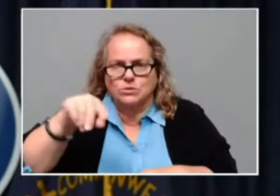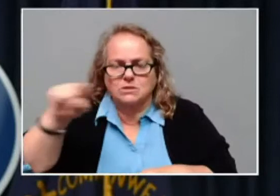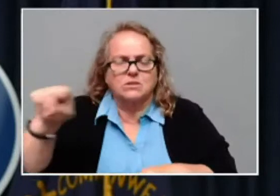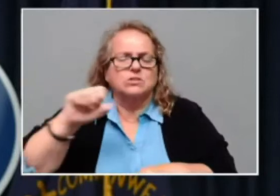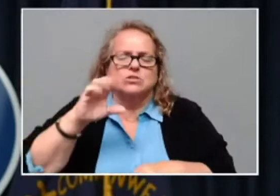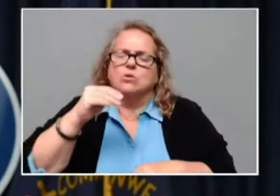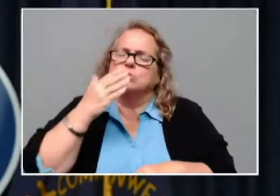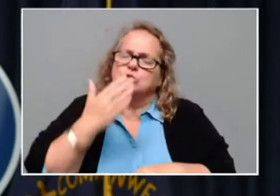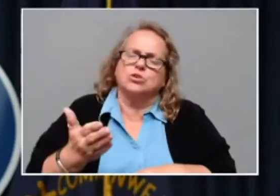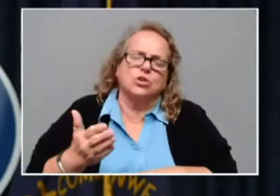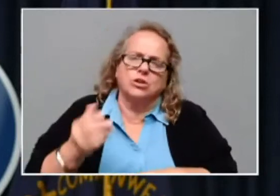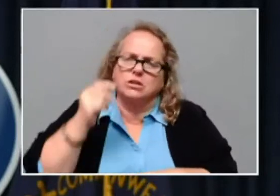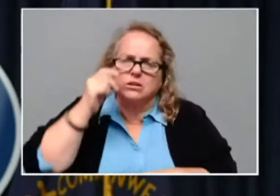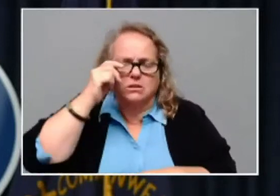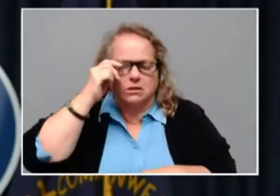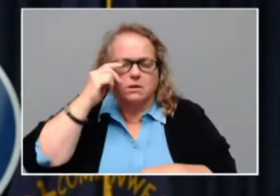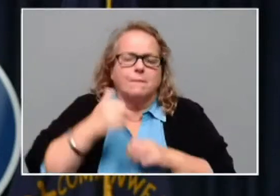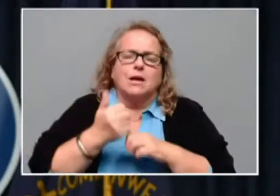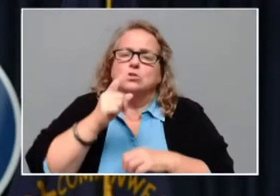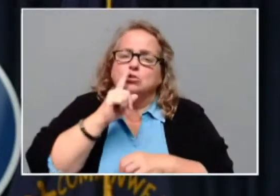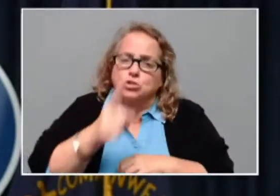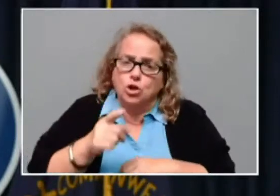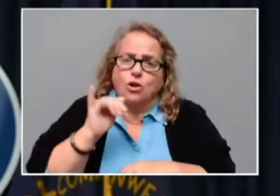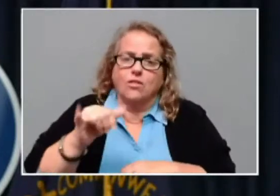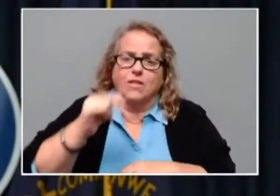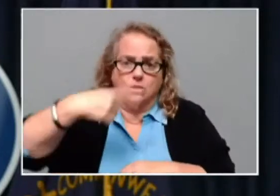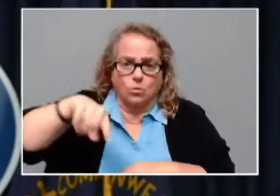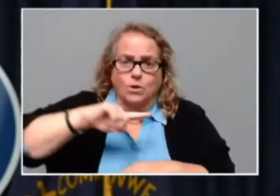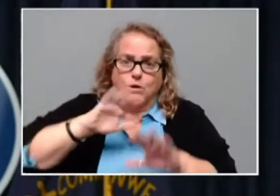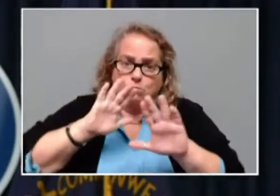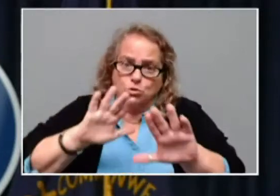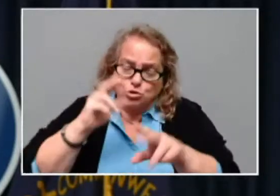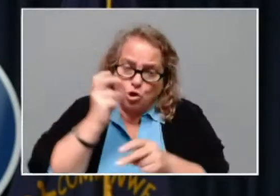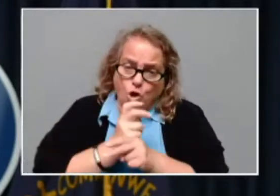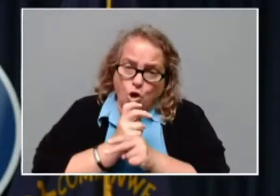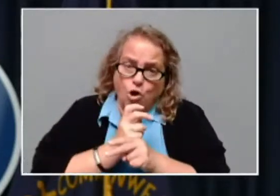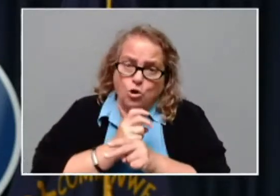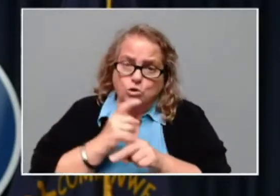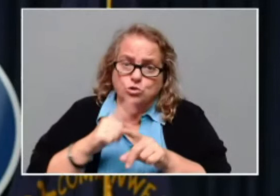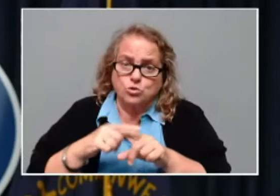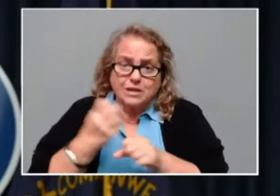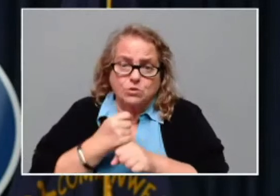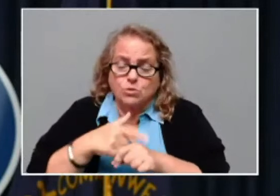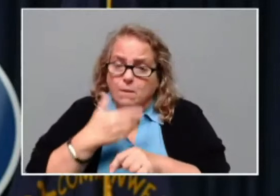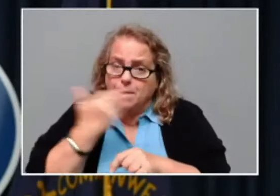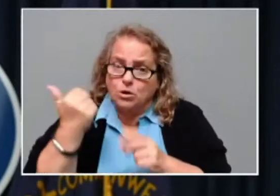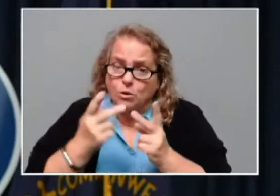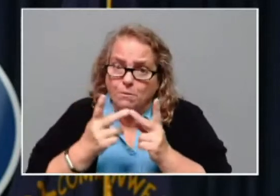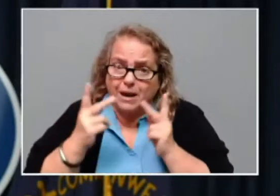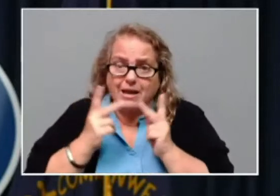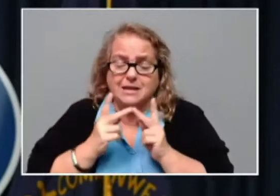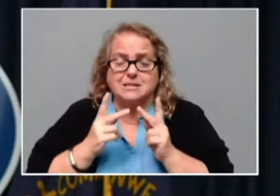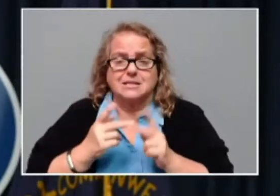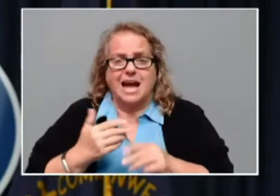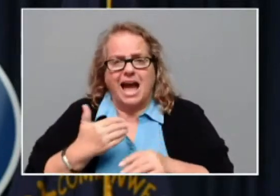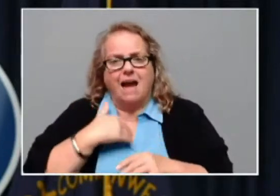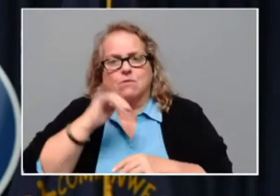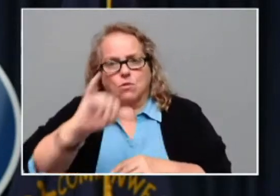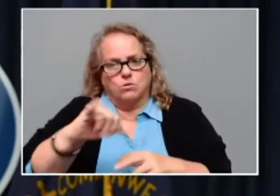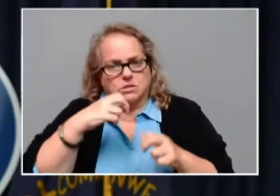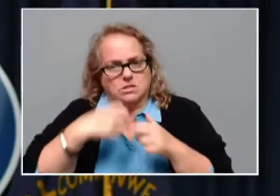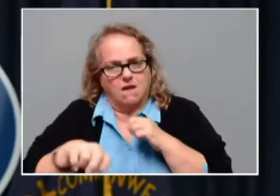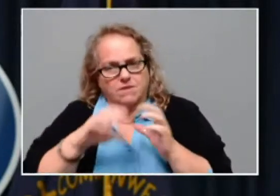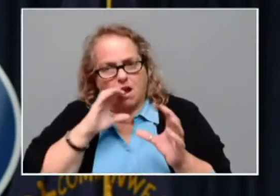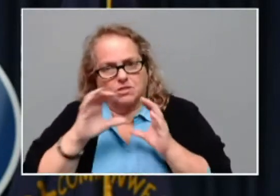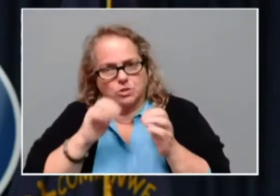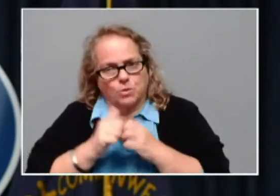sure that we push hard to get to a better place. Have those tough conversations with people you love that